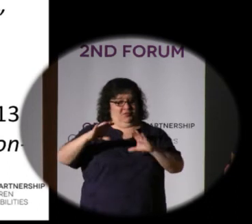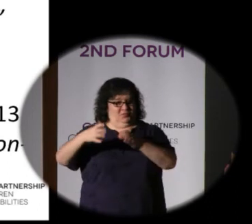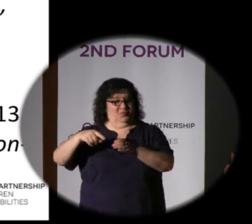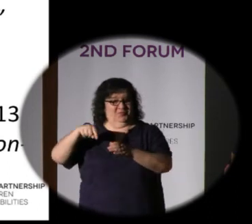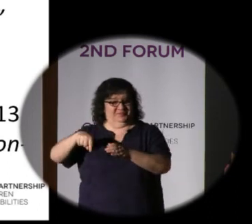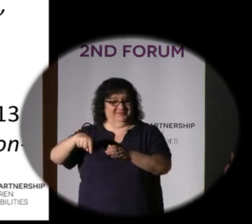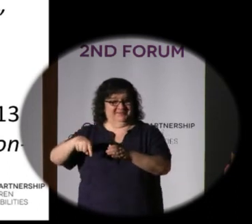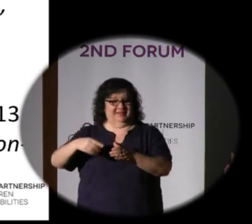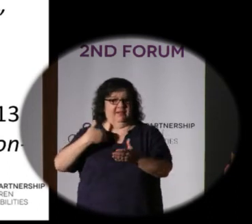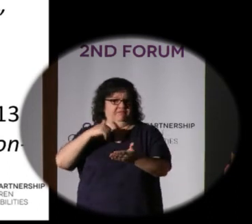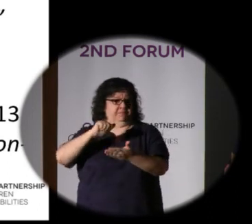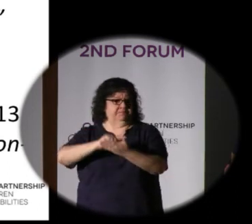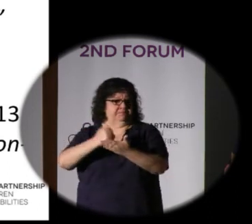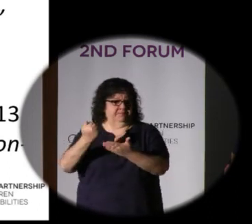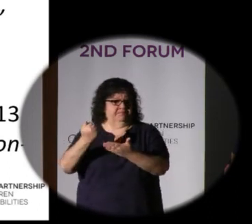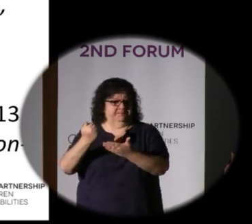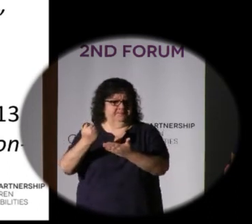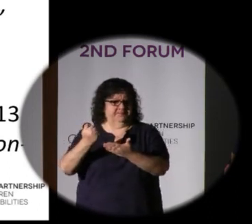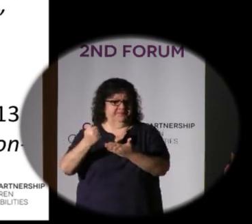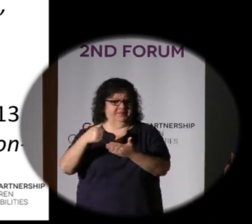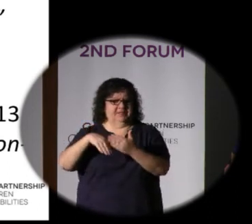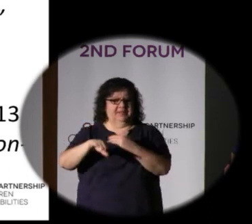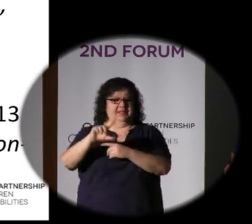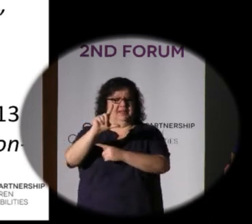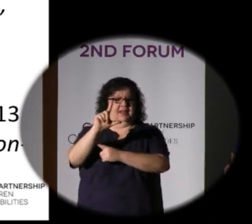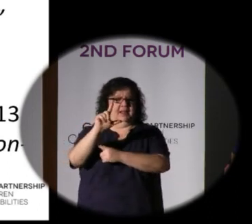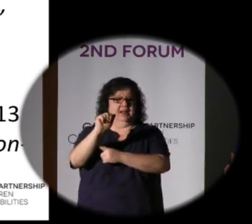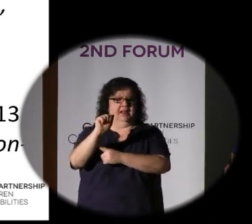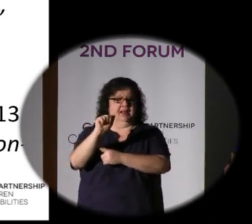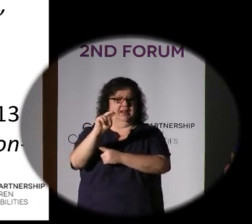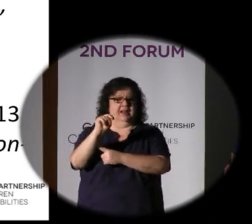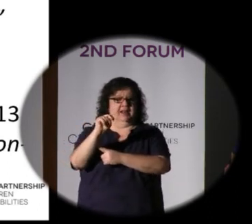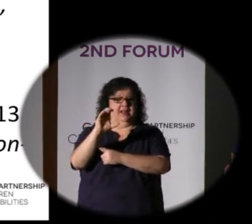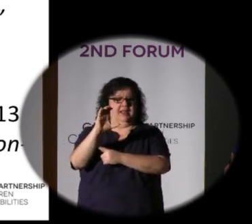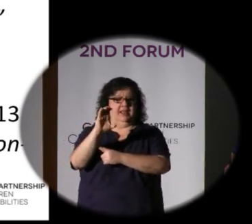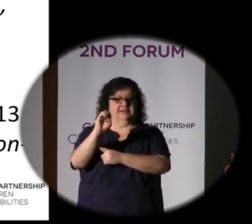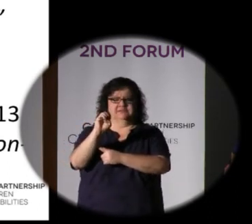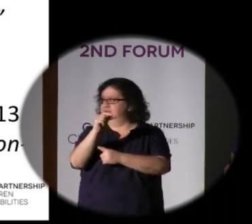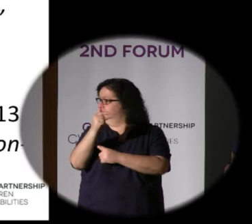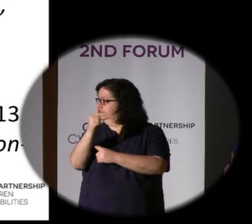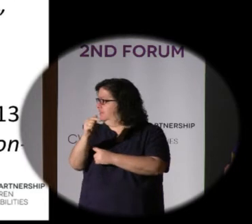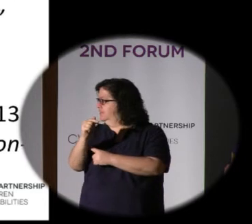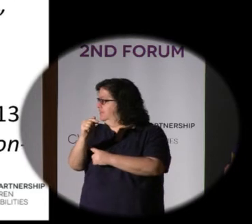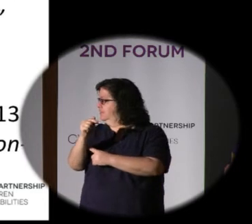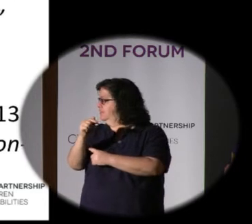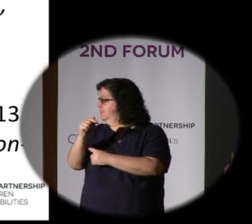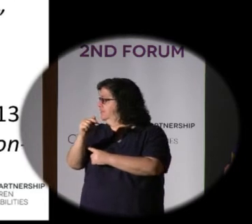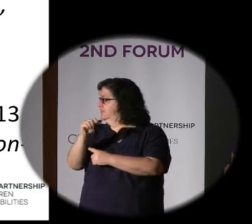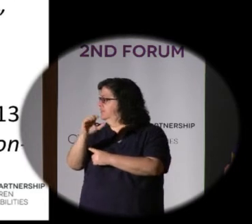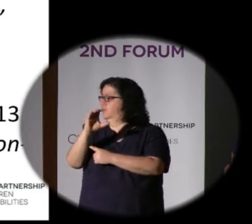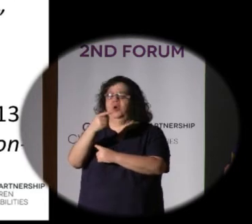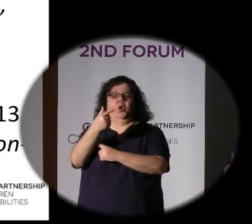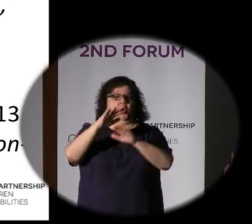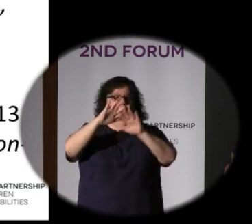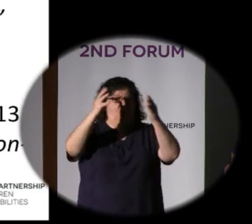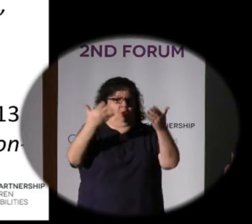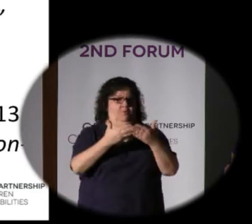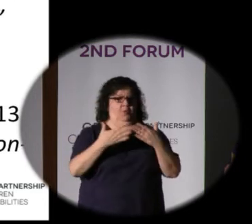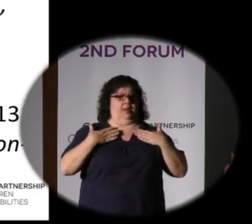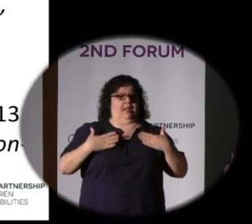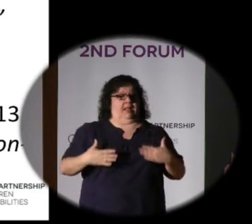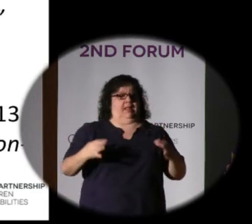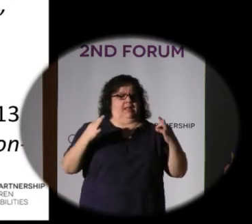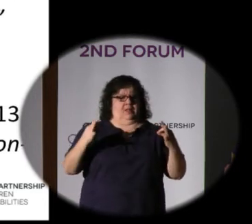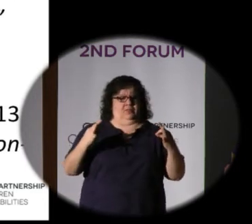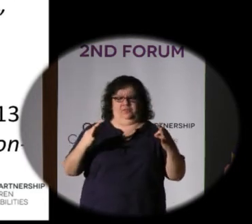past month, which is a huge achievement. Professor Groce, Amy Farkas, and several others managed to pull together some